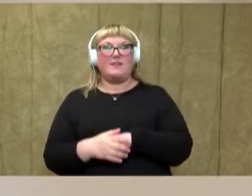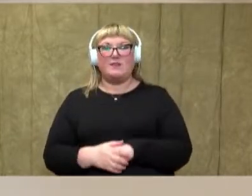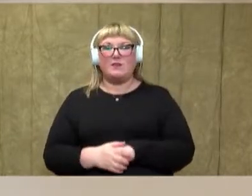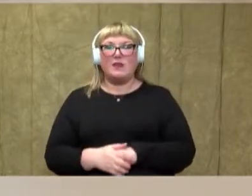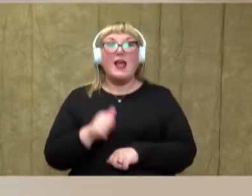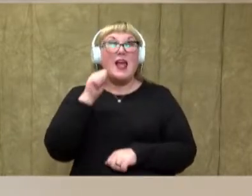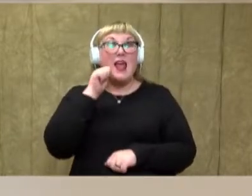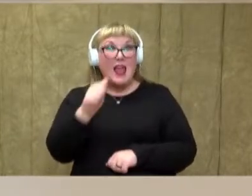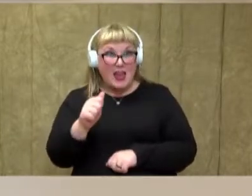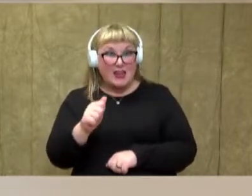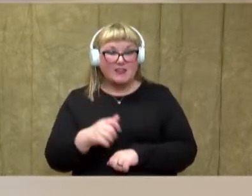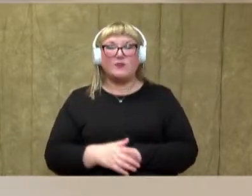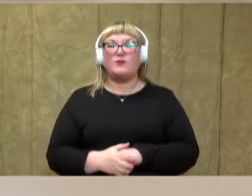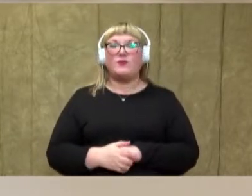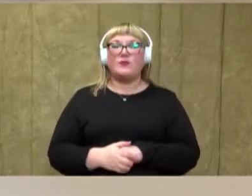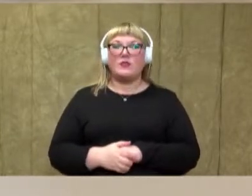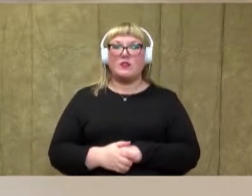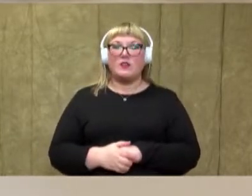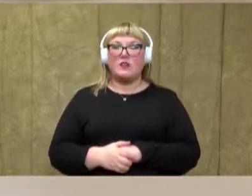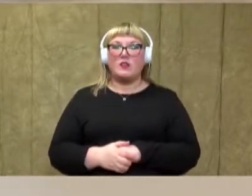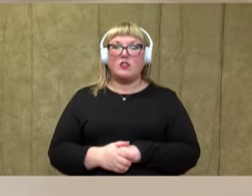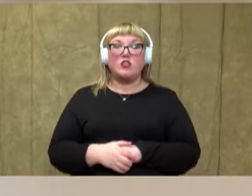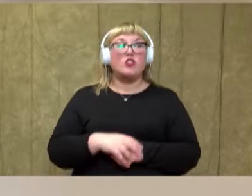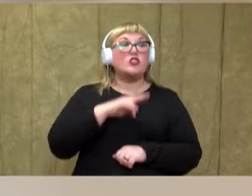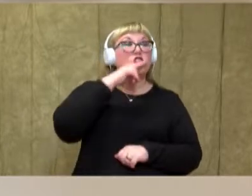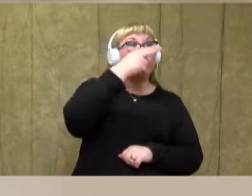A. You ready, friends? Let's go.